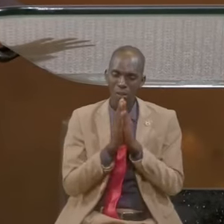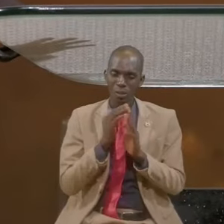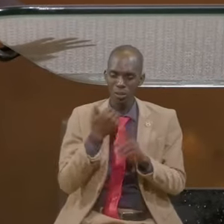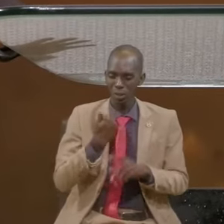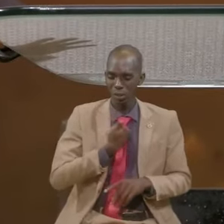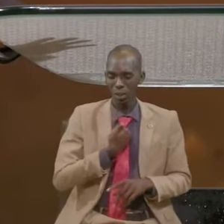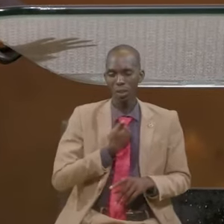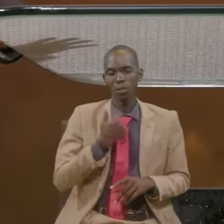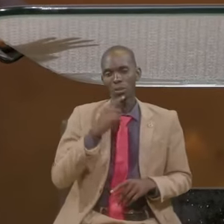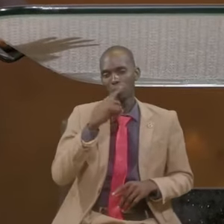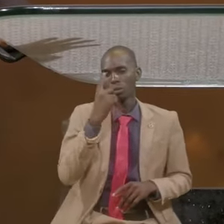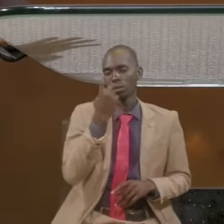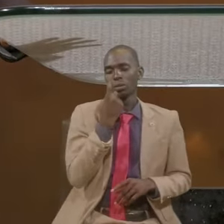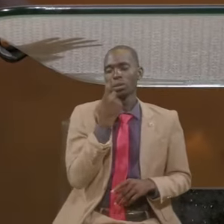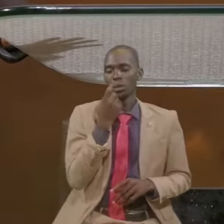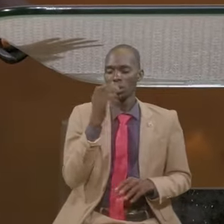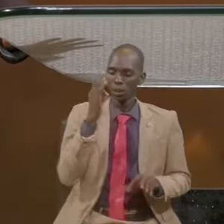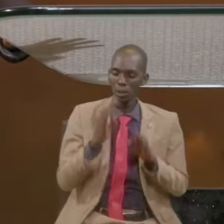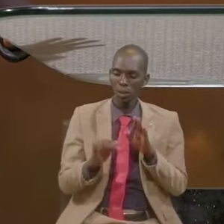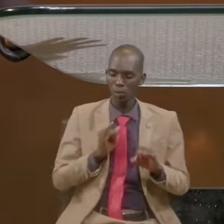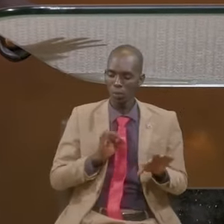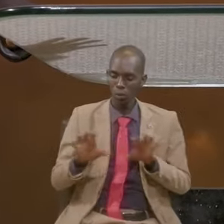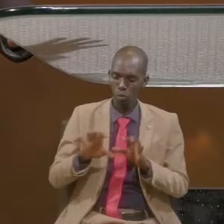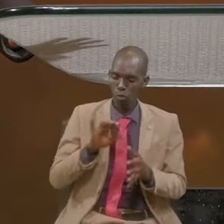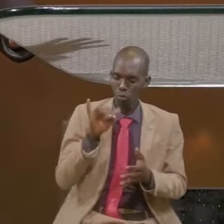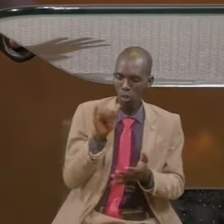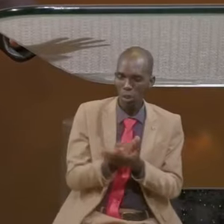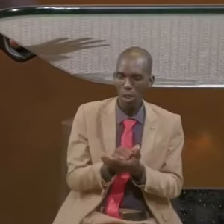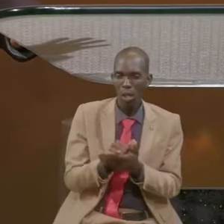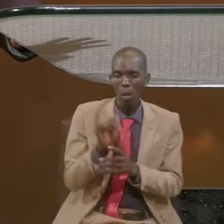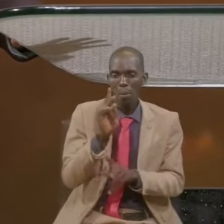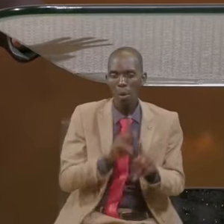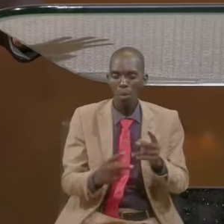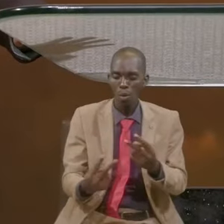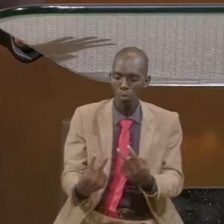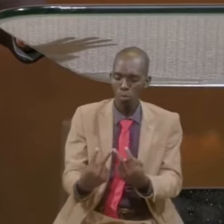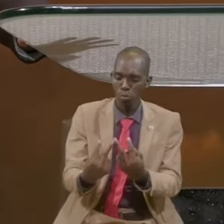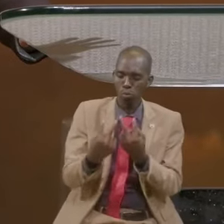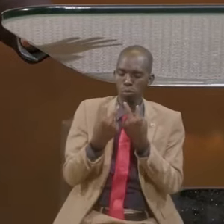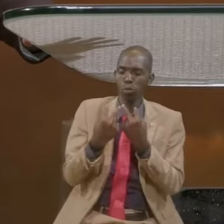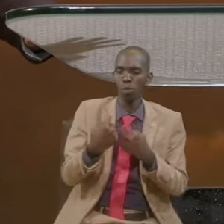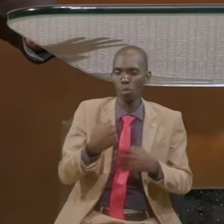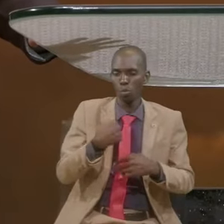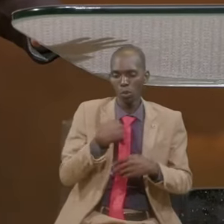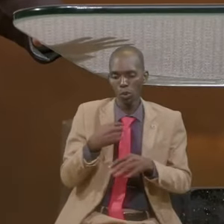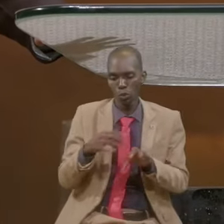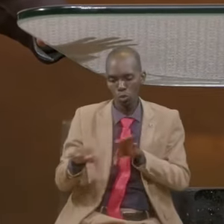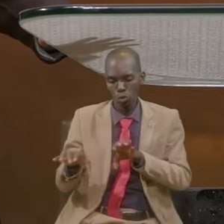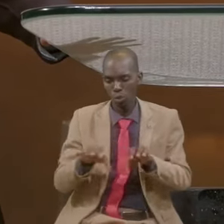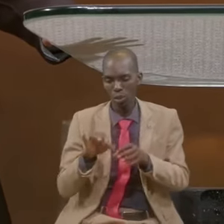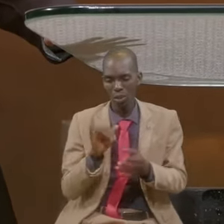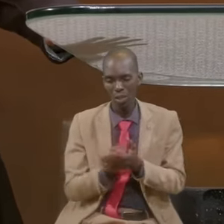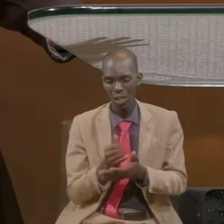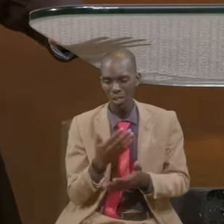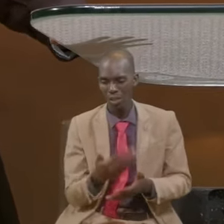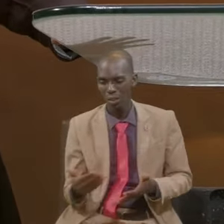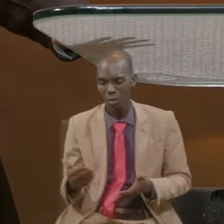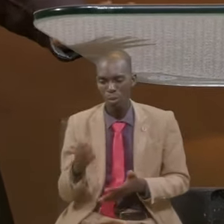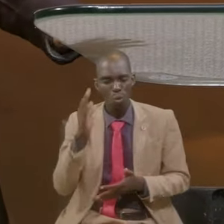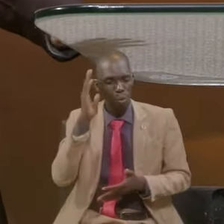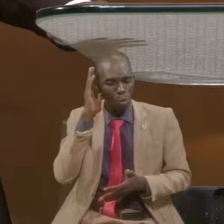that, the people who watch me do that, will they honor Christ? Will